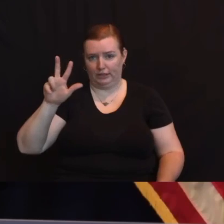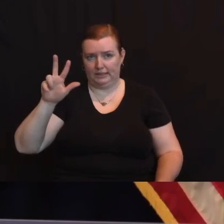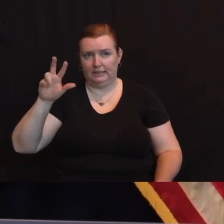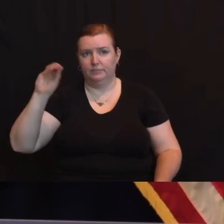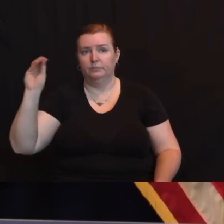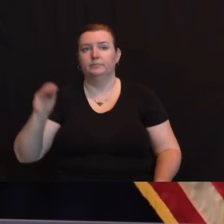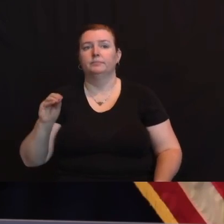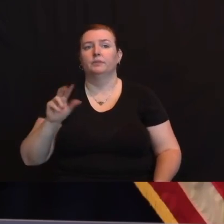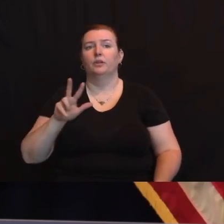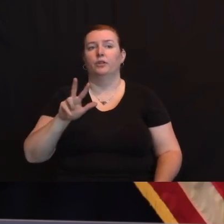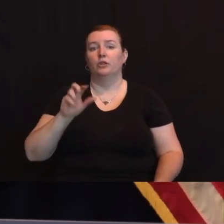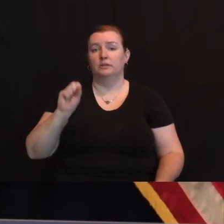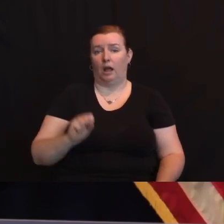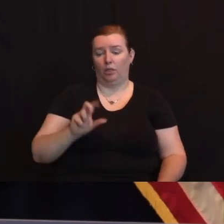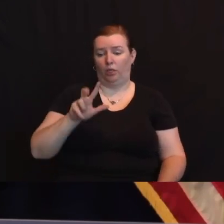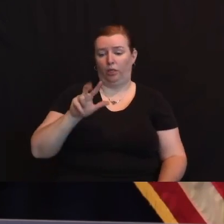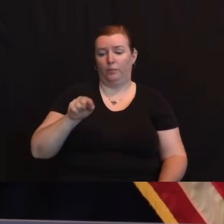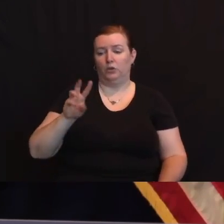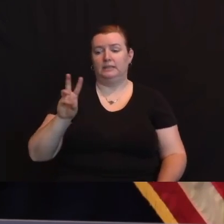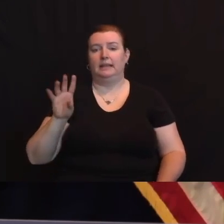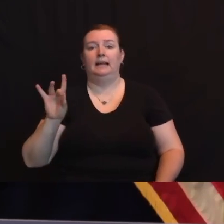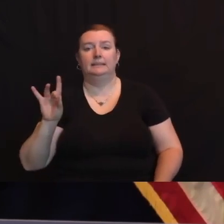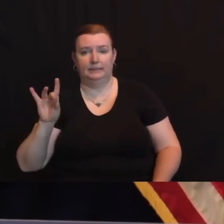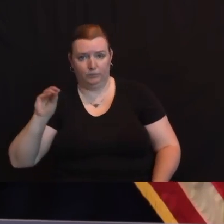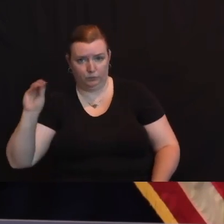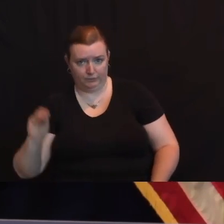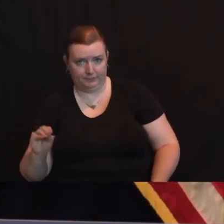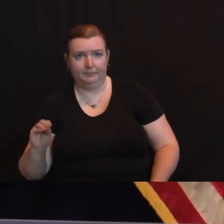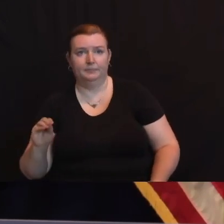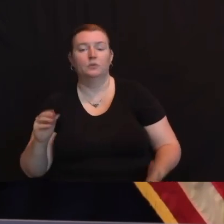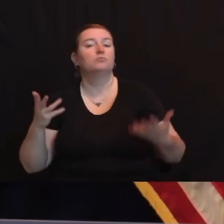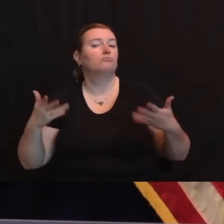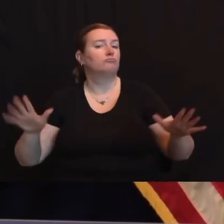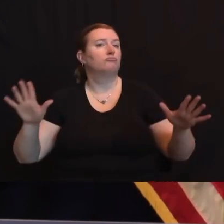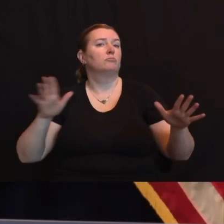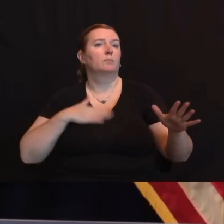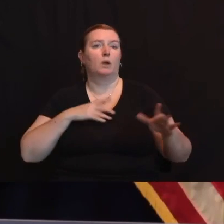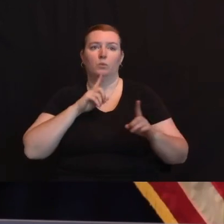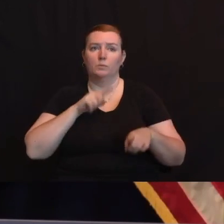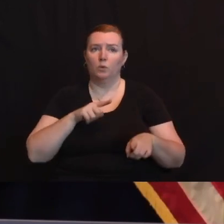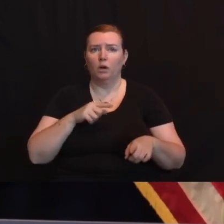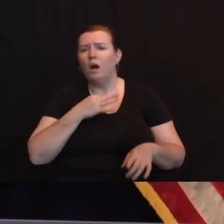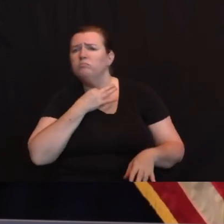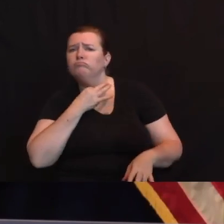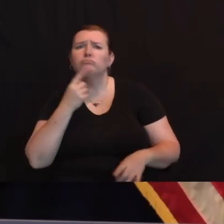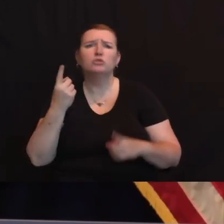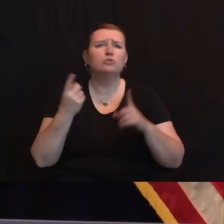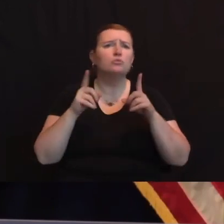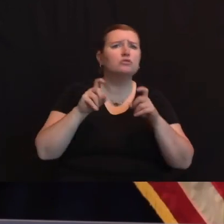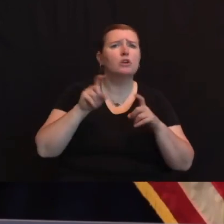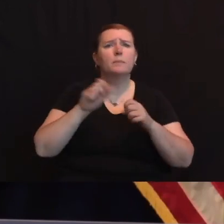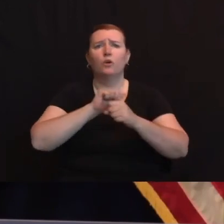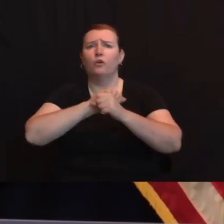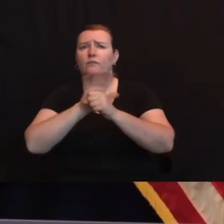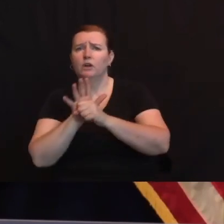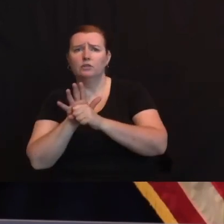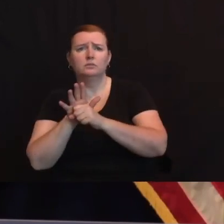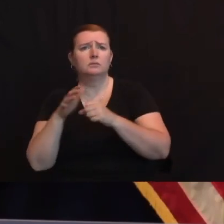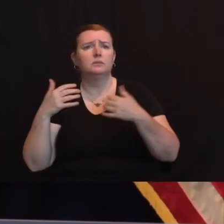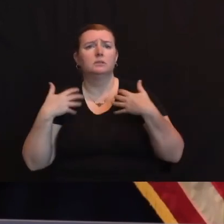3.46. That concludes my daily report. For residents that have questions about COVID-19, our call centers are still up and